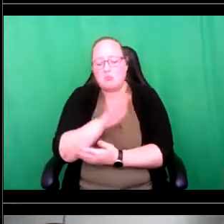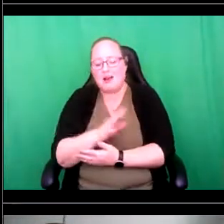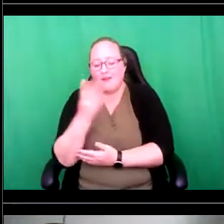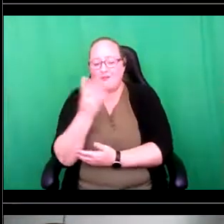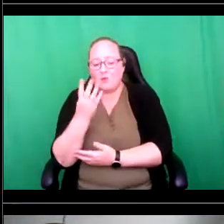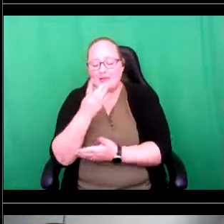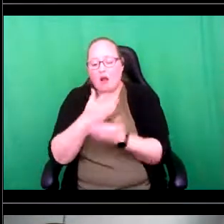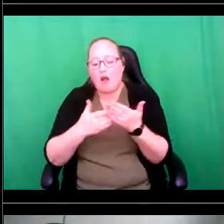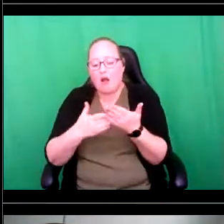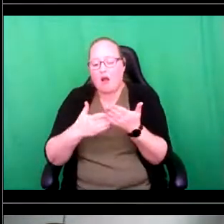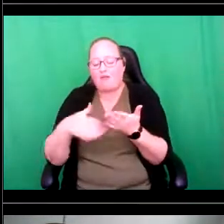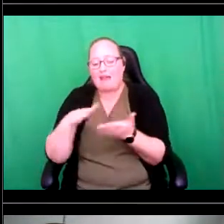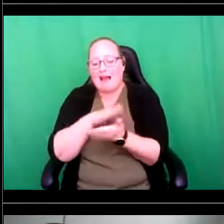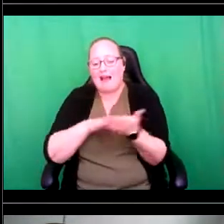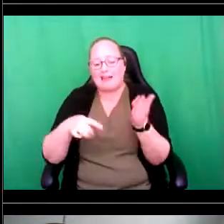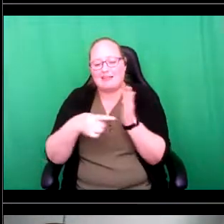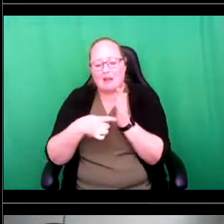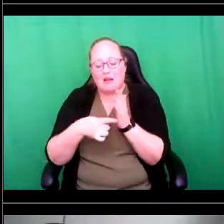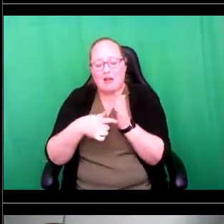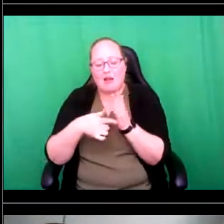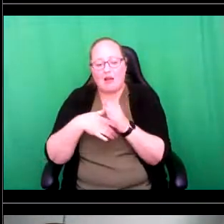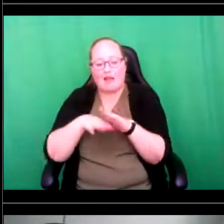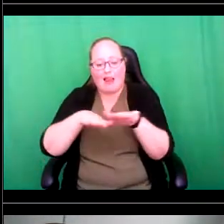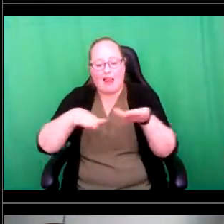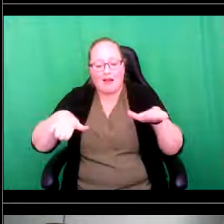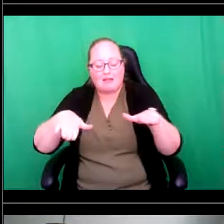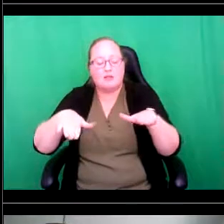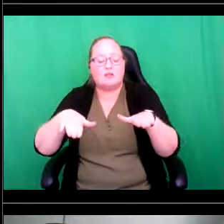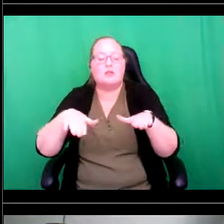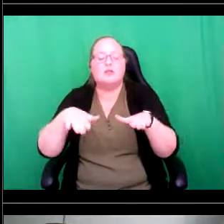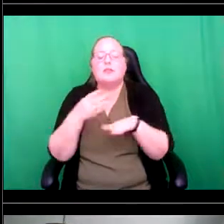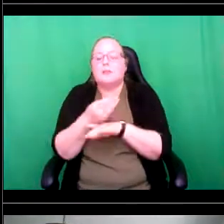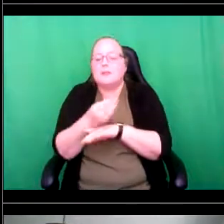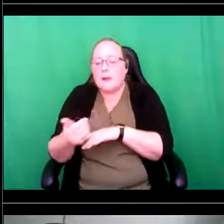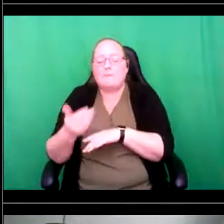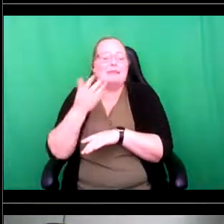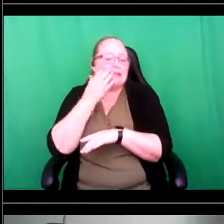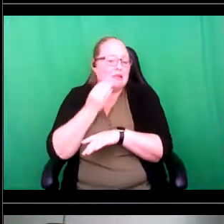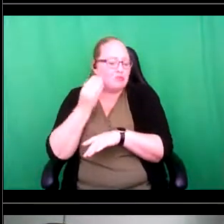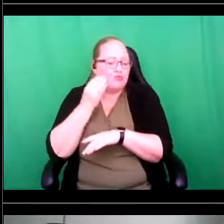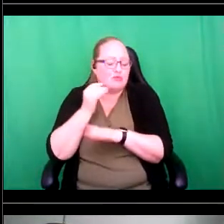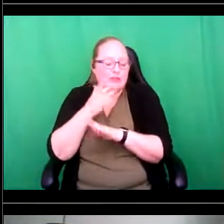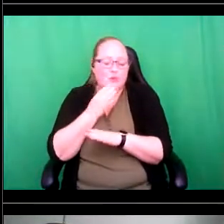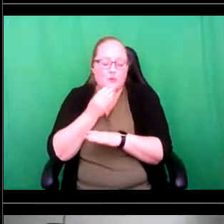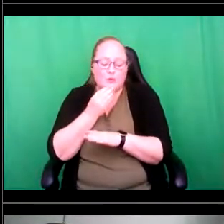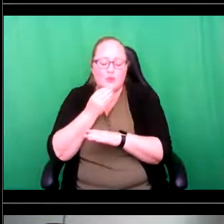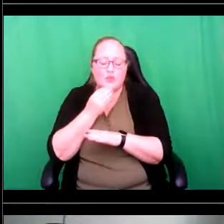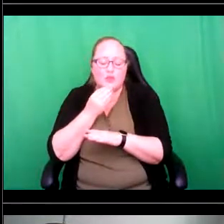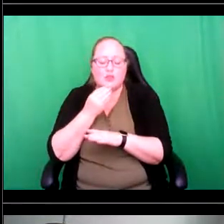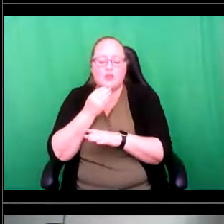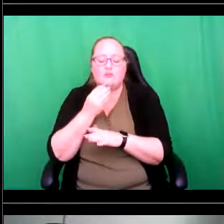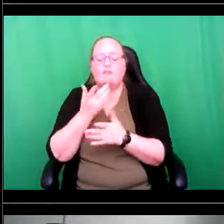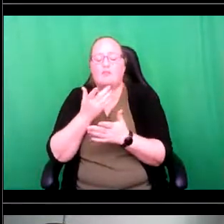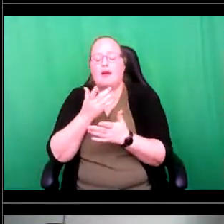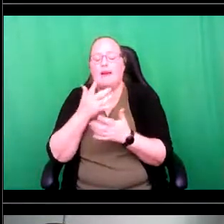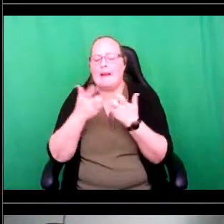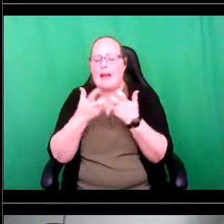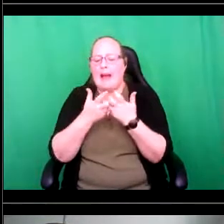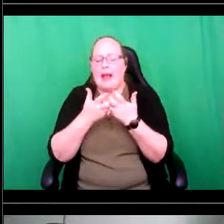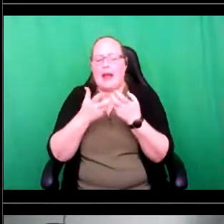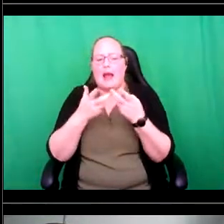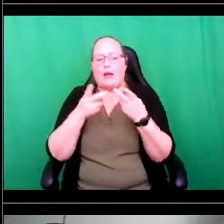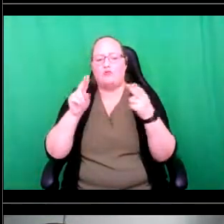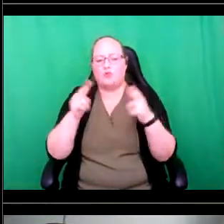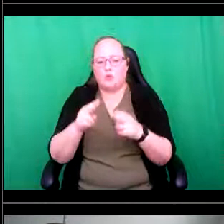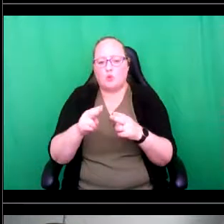require on a temporary basis. To mitigate this, we're looking to replace this land with 15.5